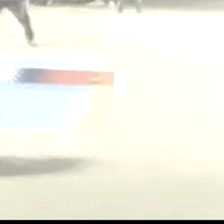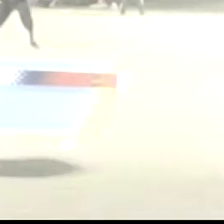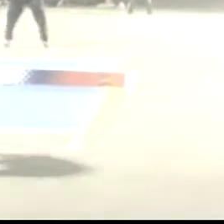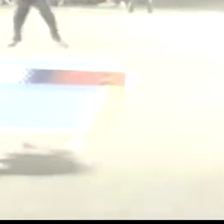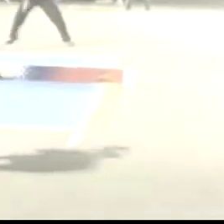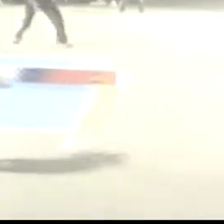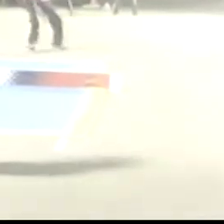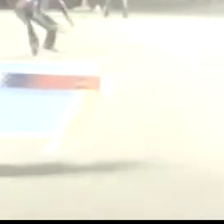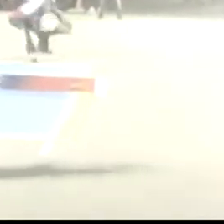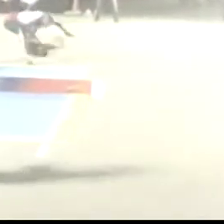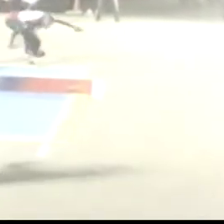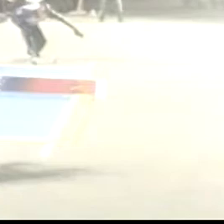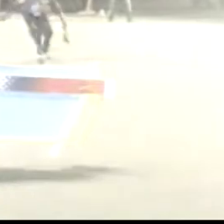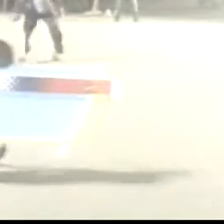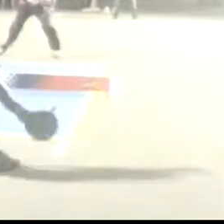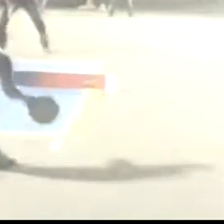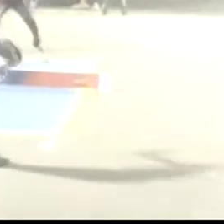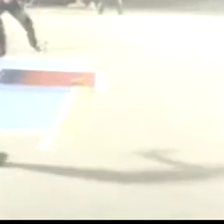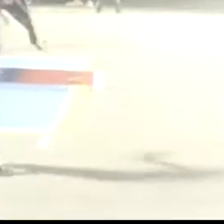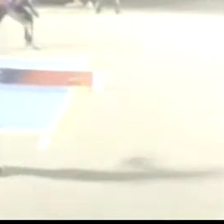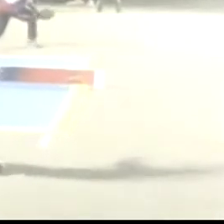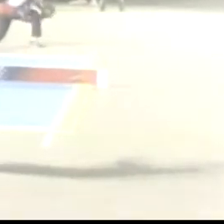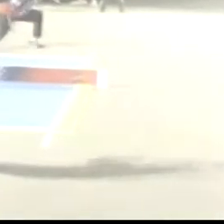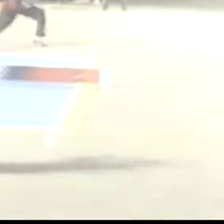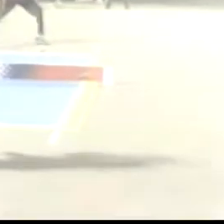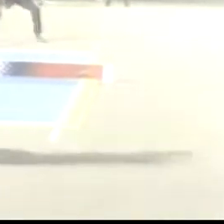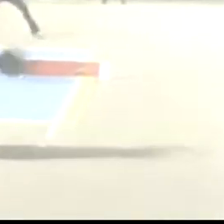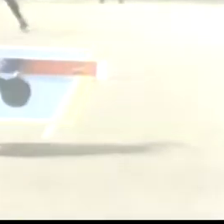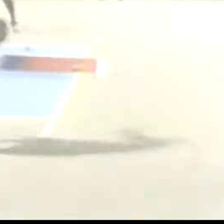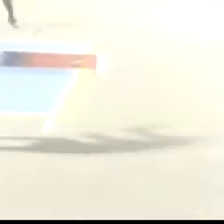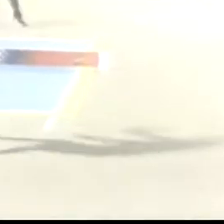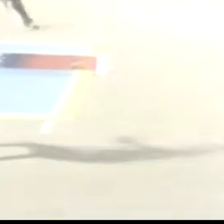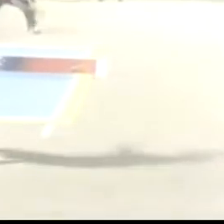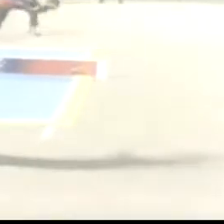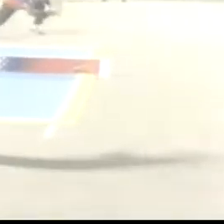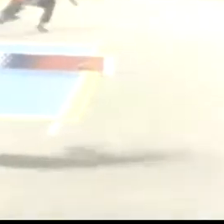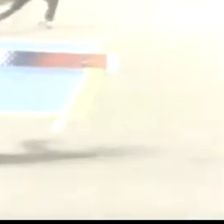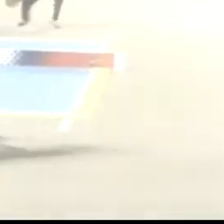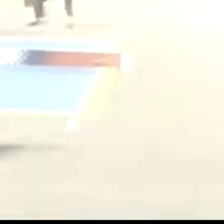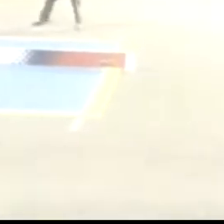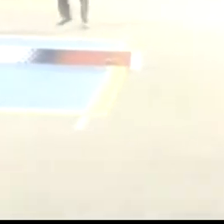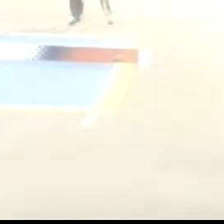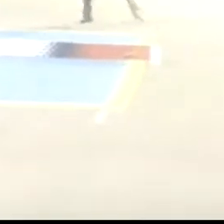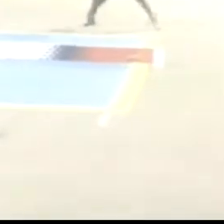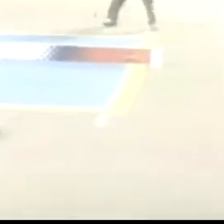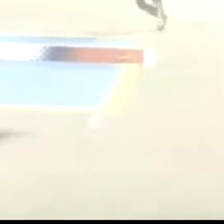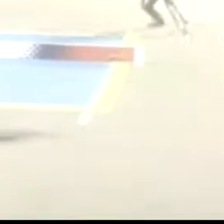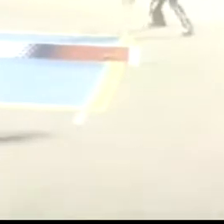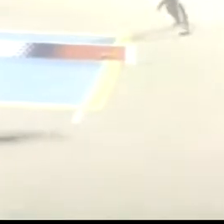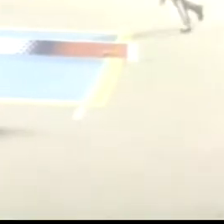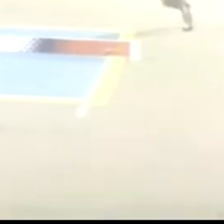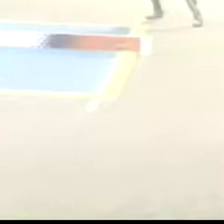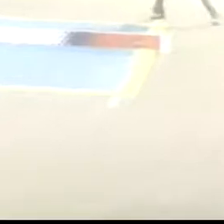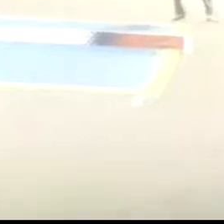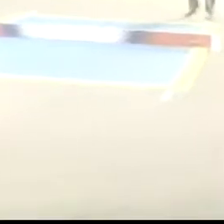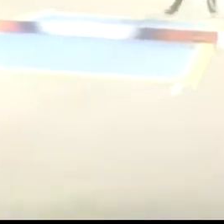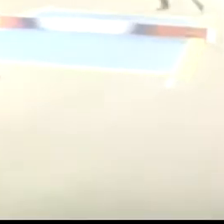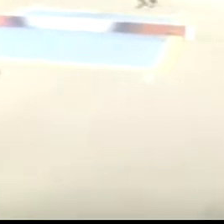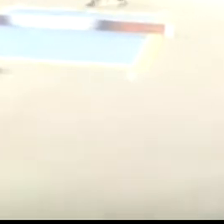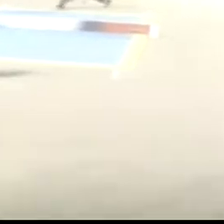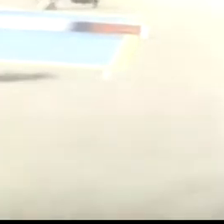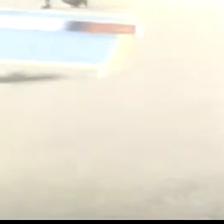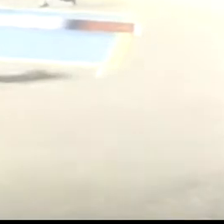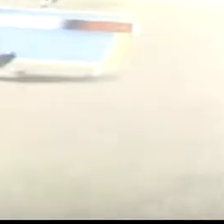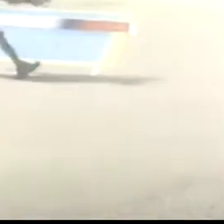in Julian Michael Jackson White at Sky Mall Courts in Haggett Hall. In a nail-biting contest, White, in the long pants,